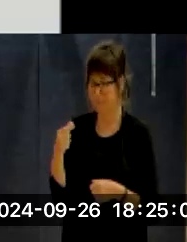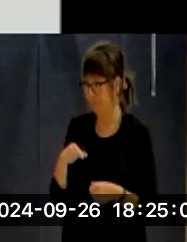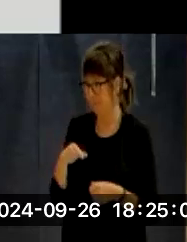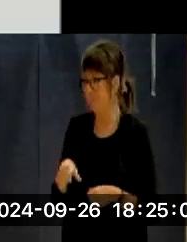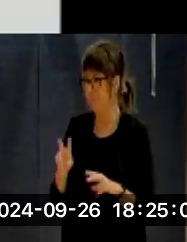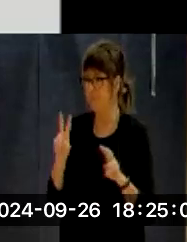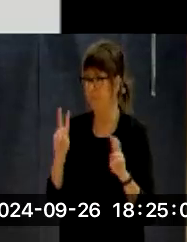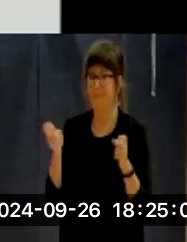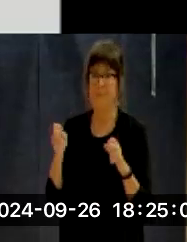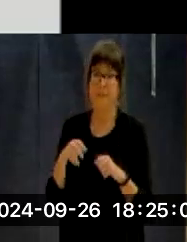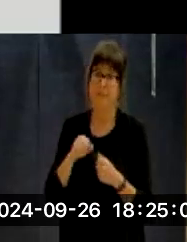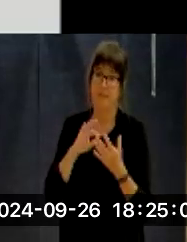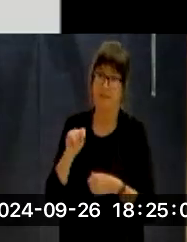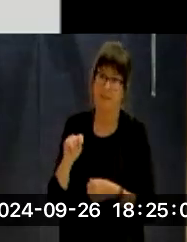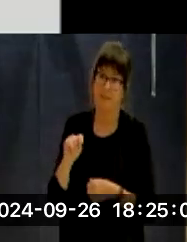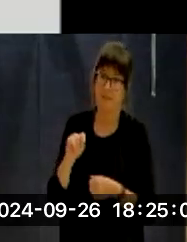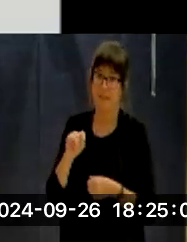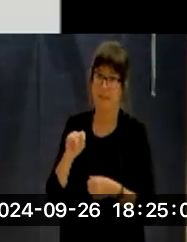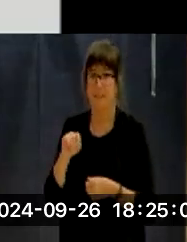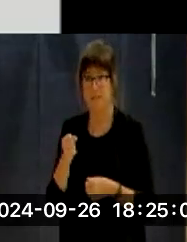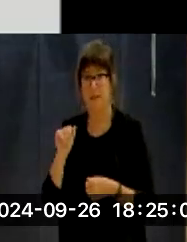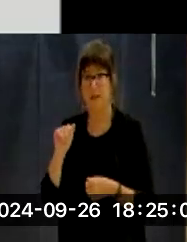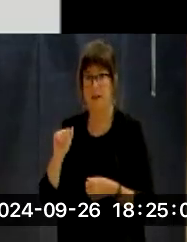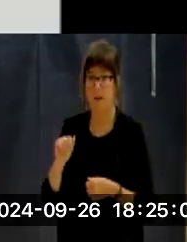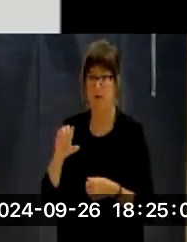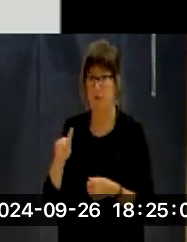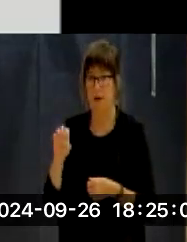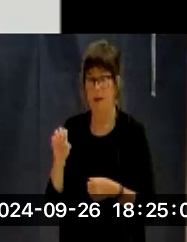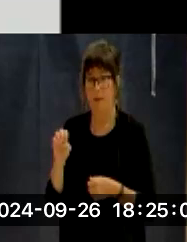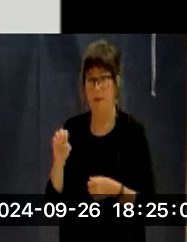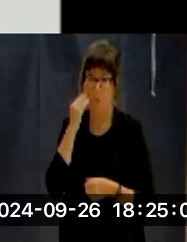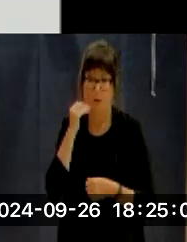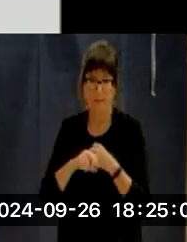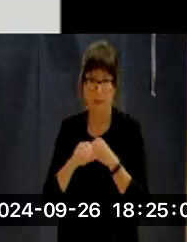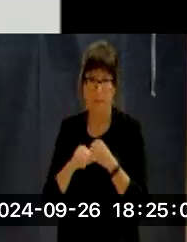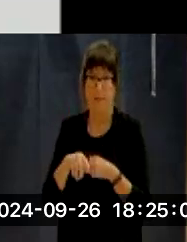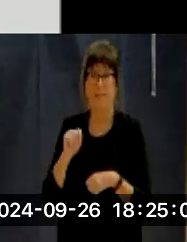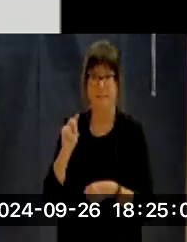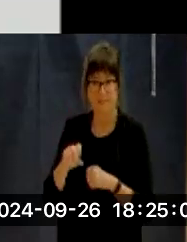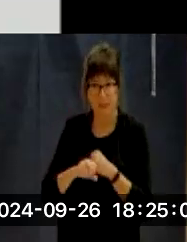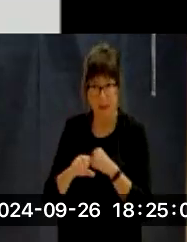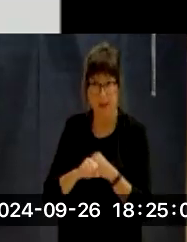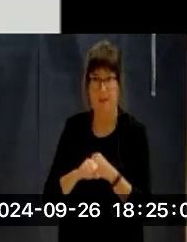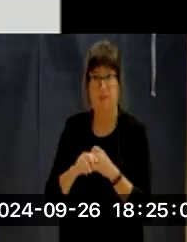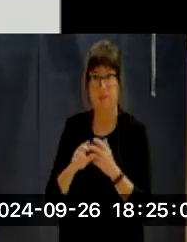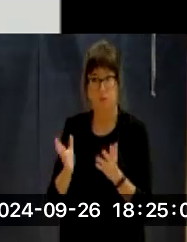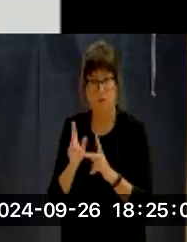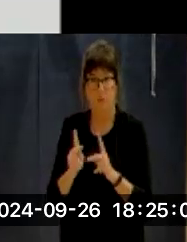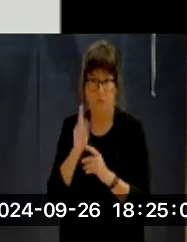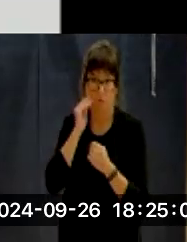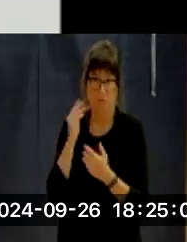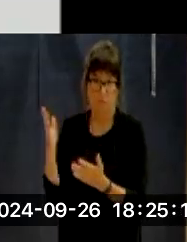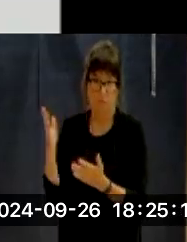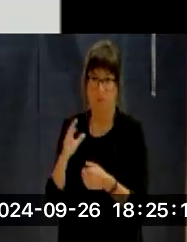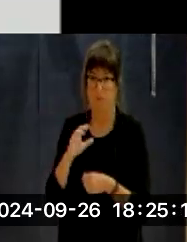Crime public awareness campaign. It involved TV ads encouraging reports of elder